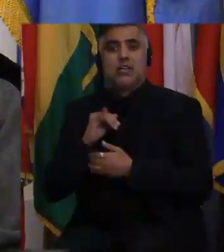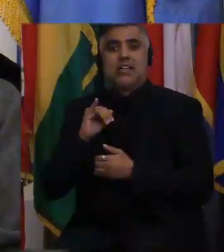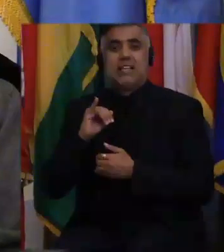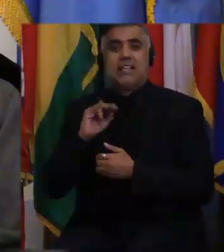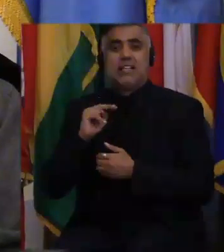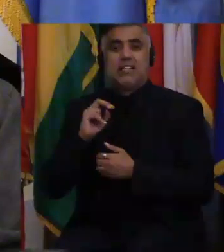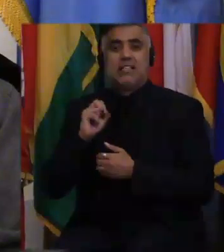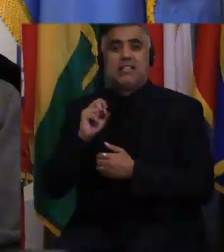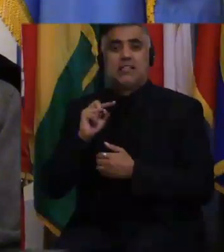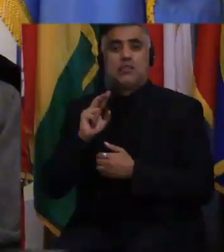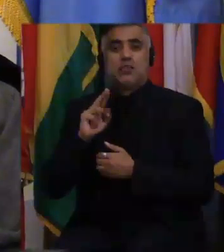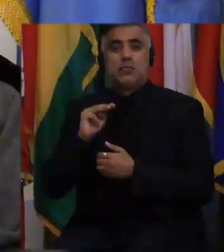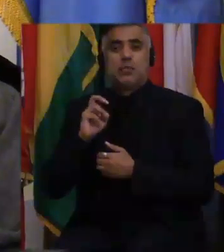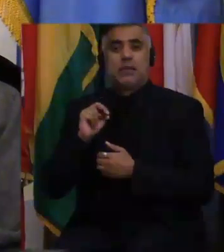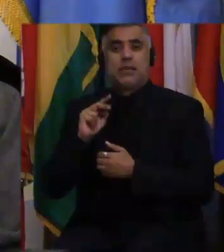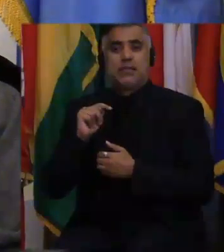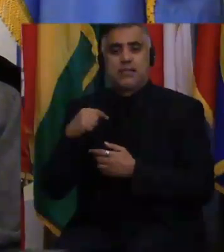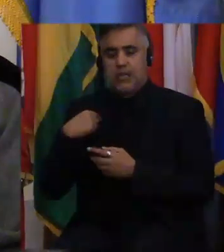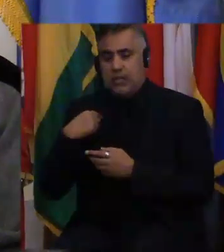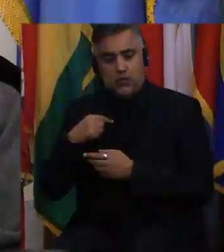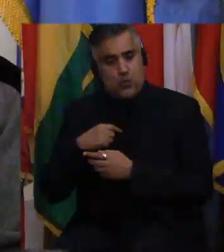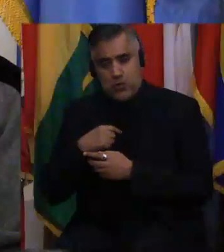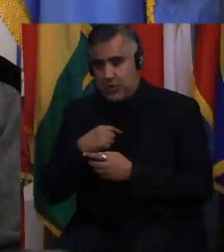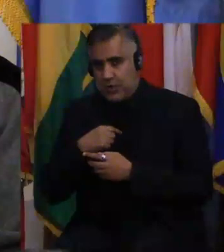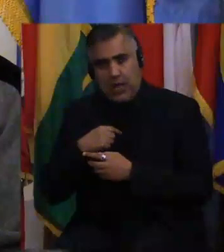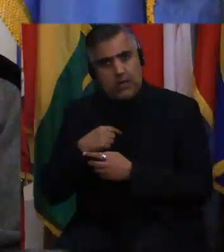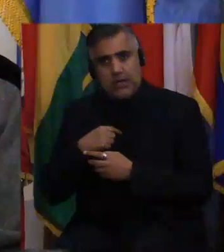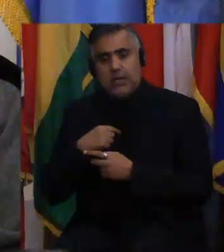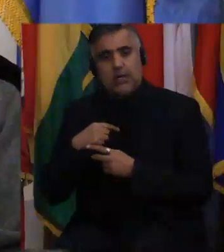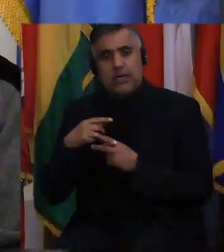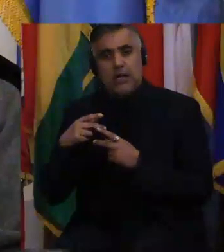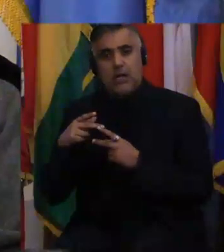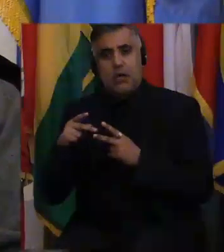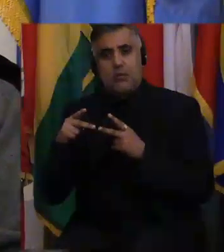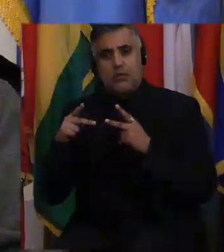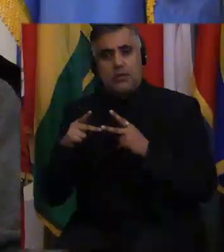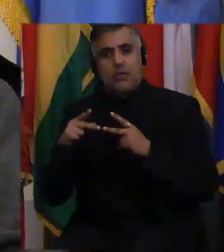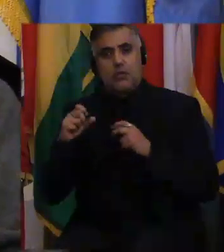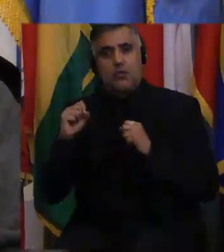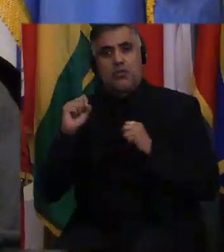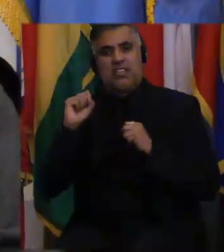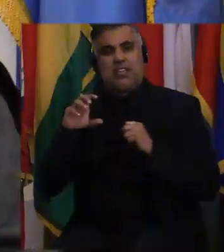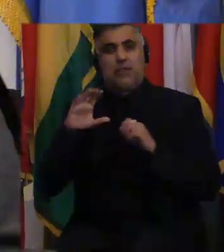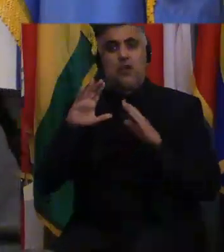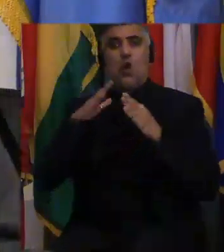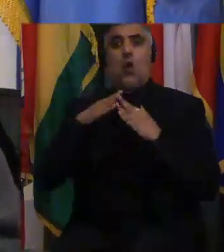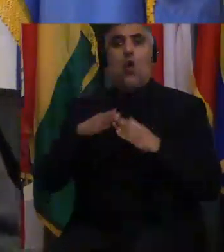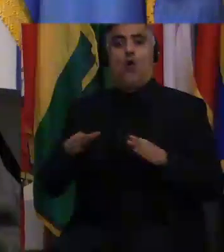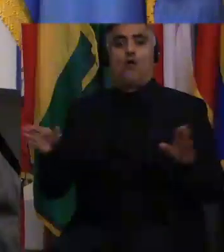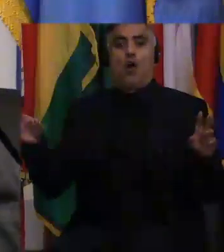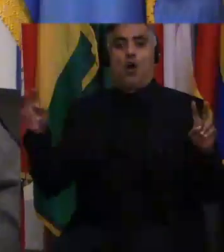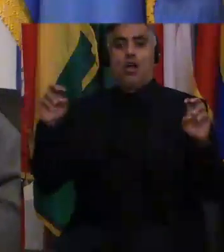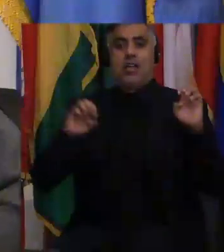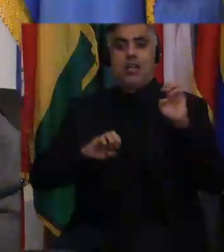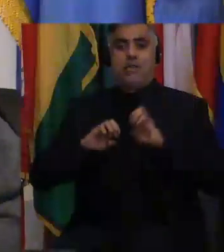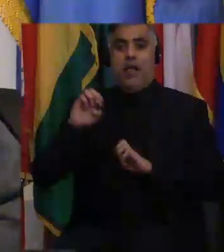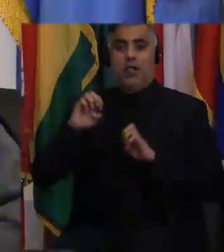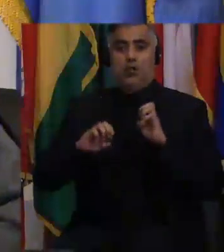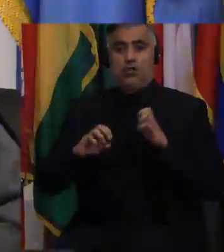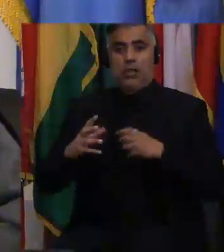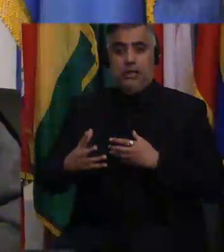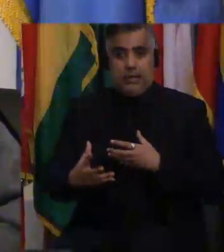instrument, and we are not in a position to give an overall evaluation that lasts, that takes